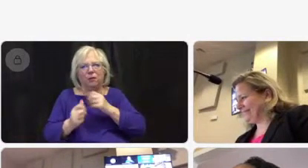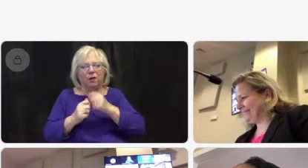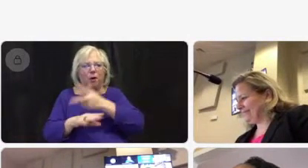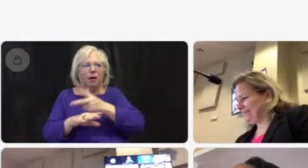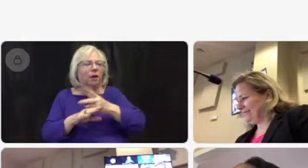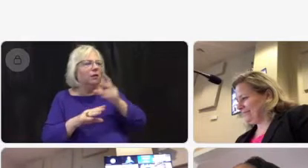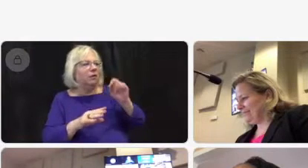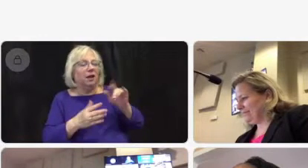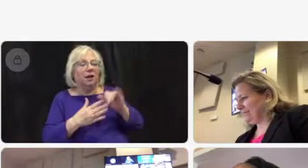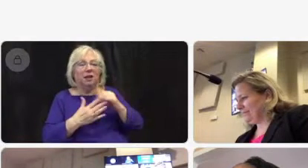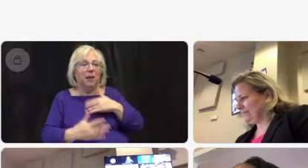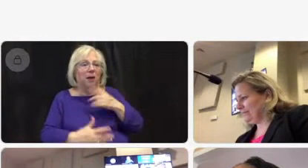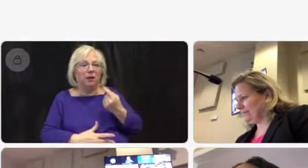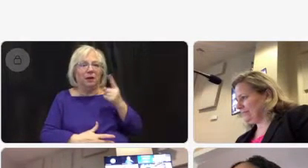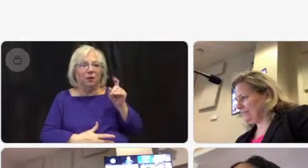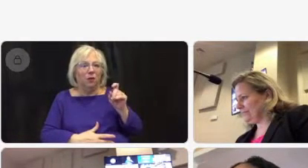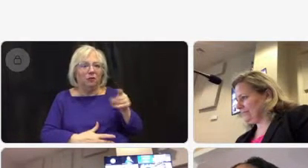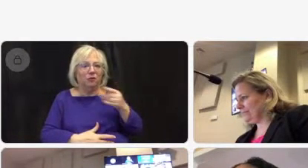you very much.